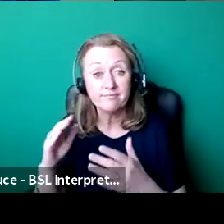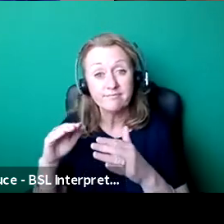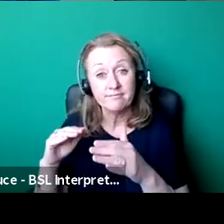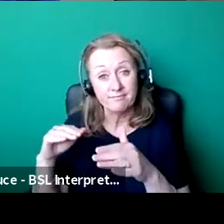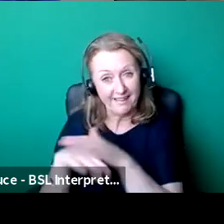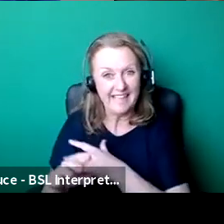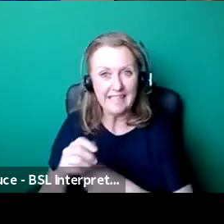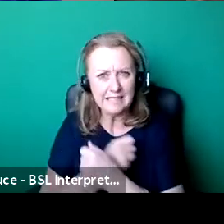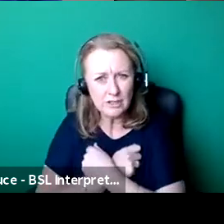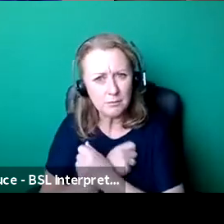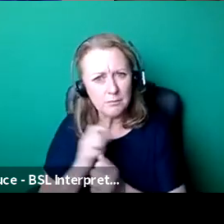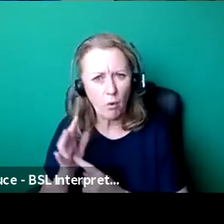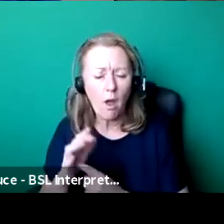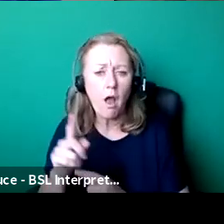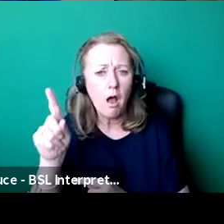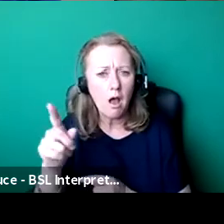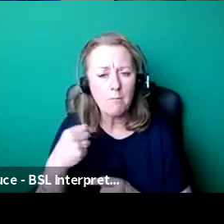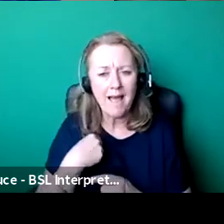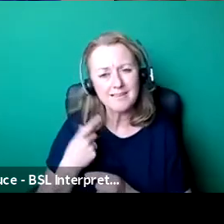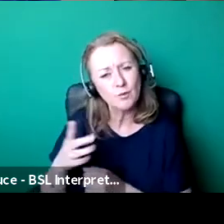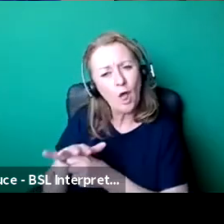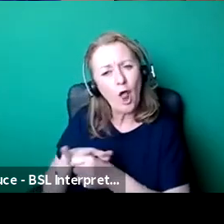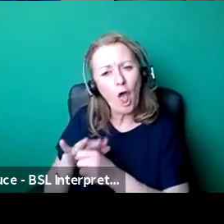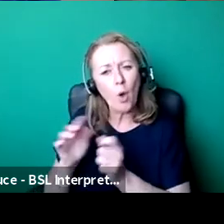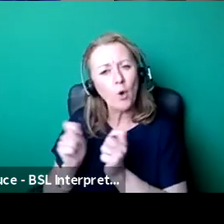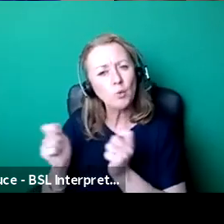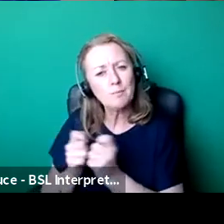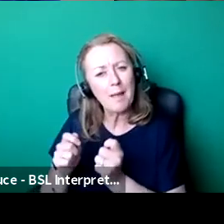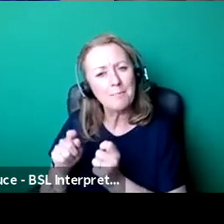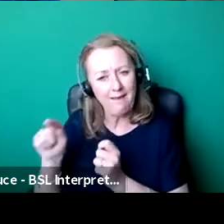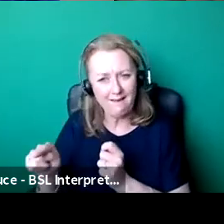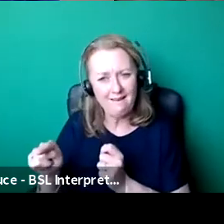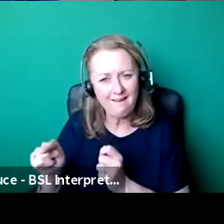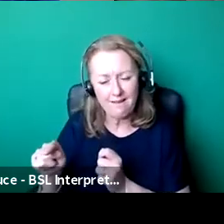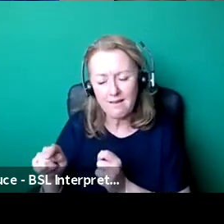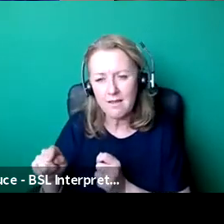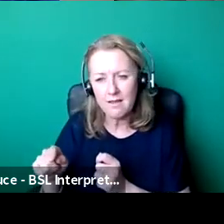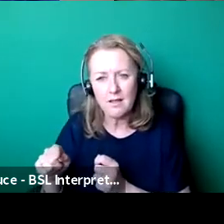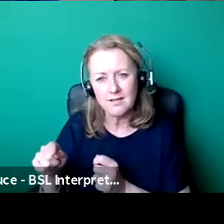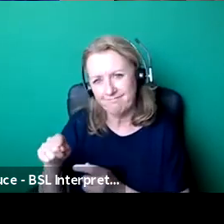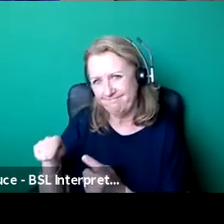At the time I was working in a local newspaper in Egypt, and some of the male